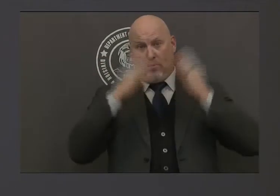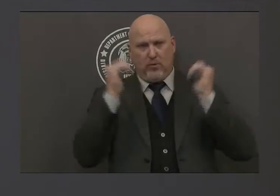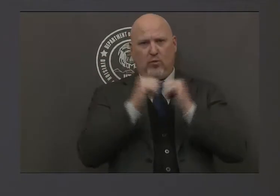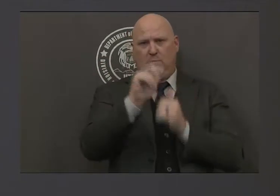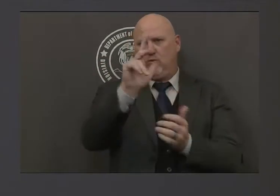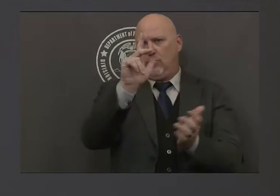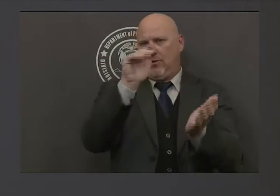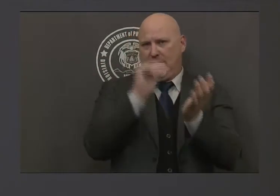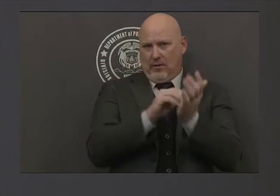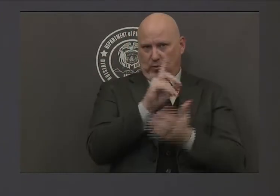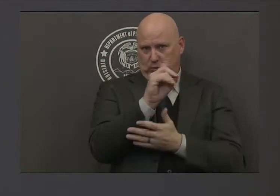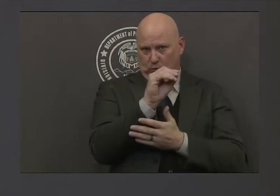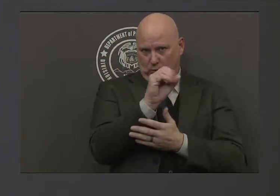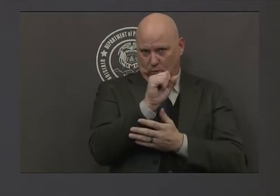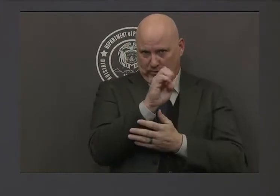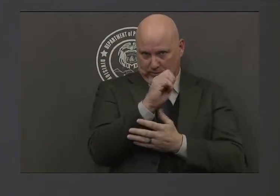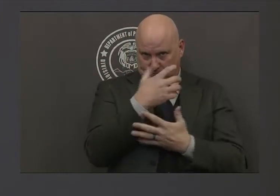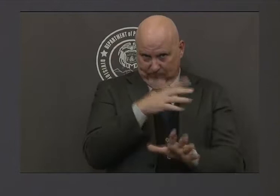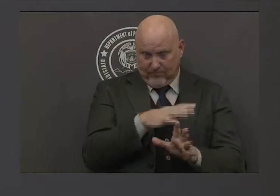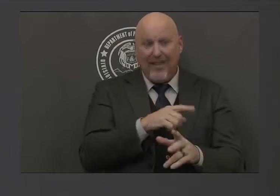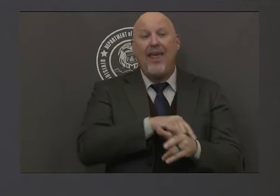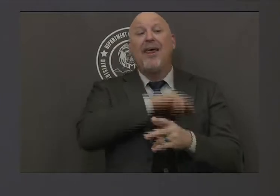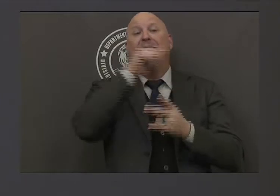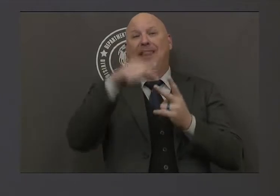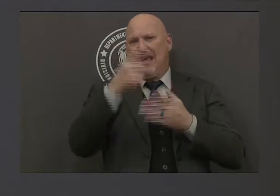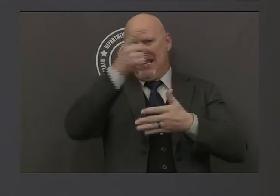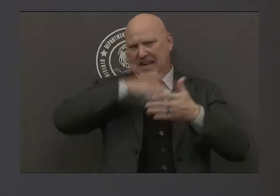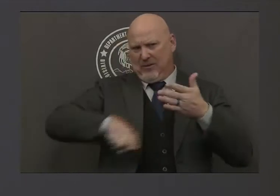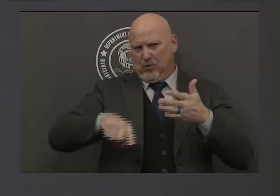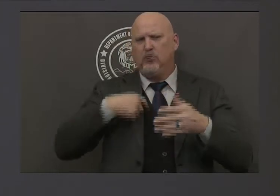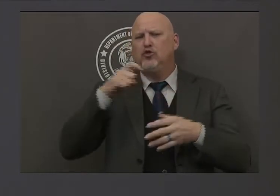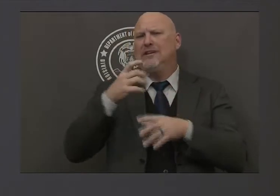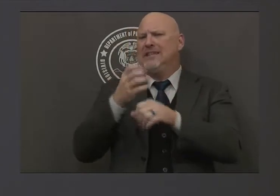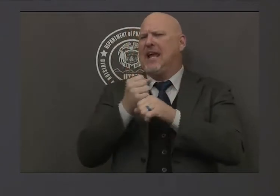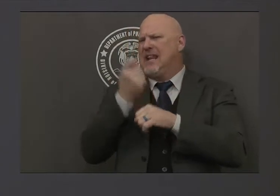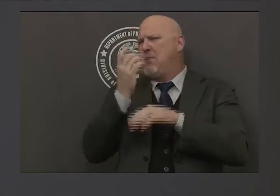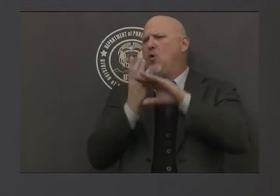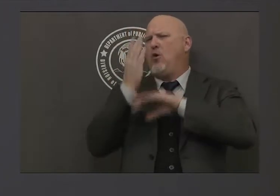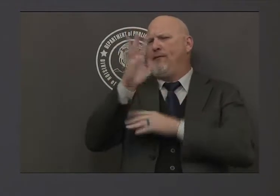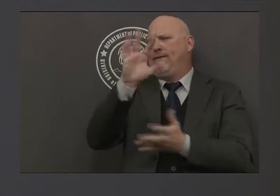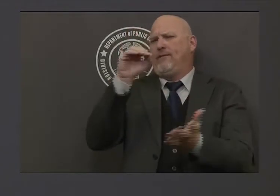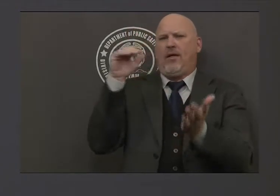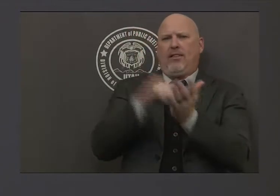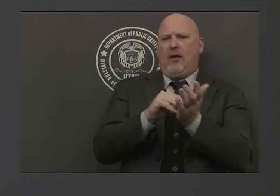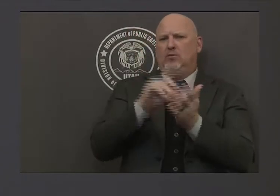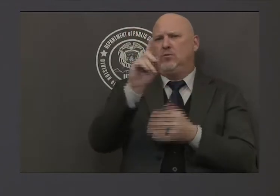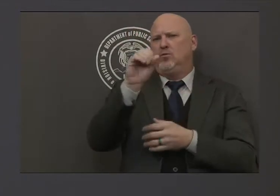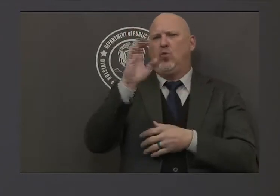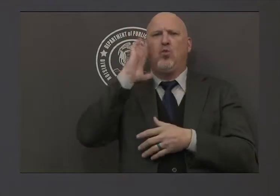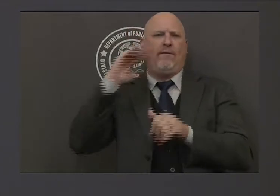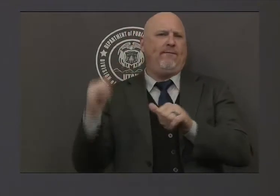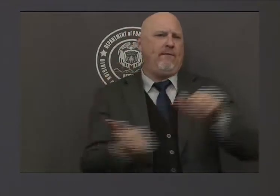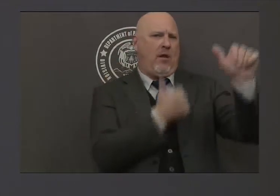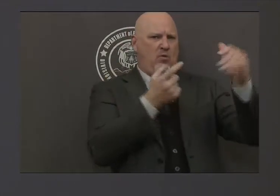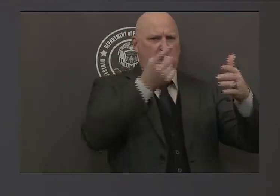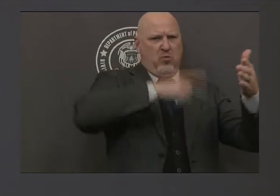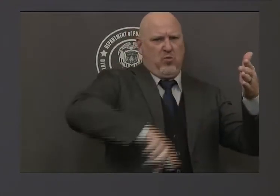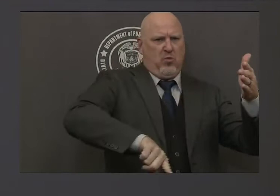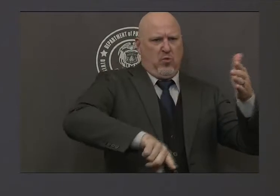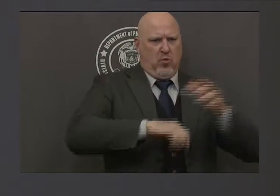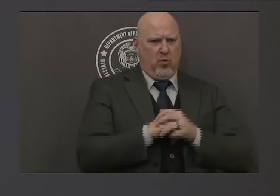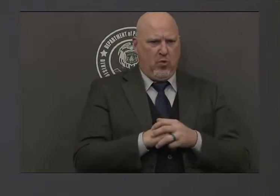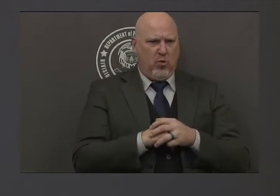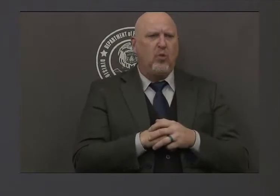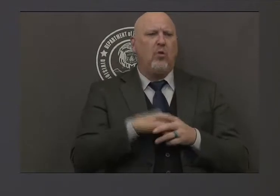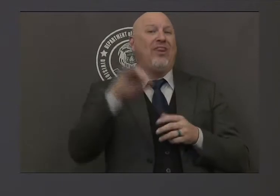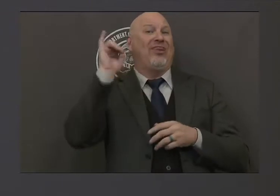also the week of December 13th, is that total that the governor had mentioned. And by the end of the month, it's possible